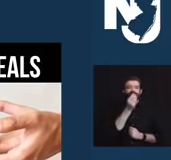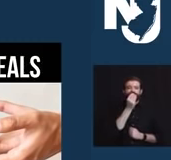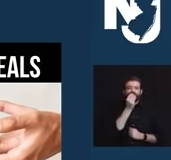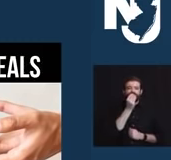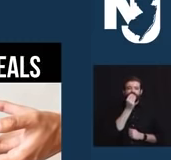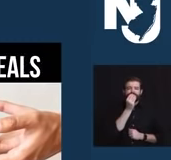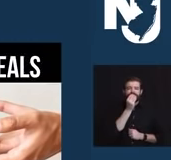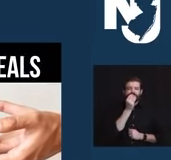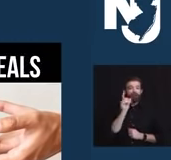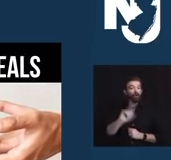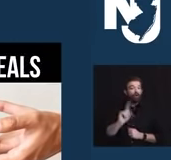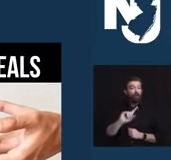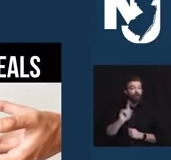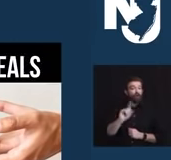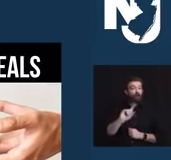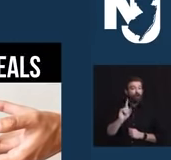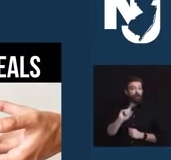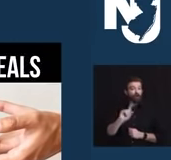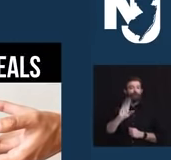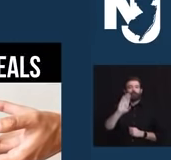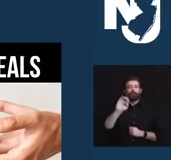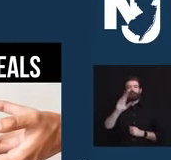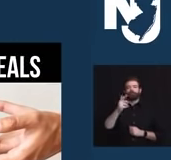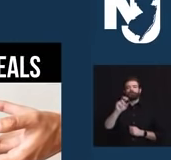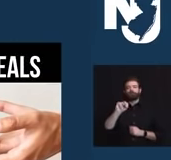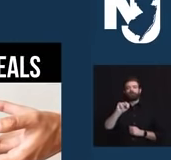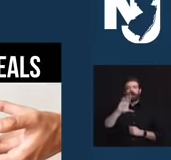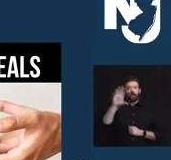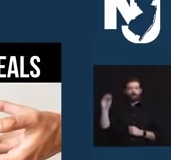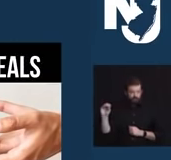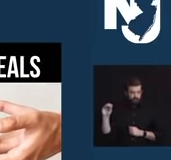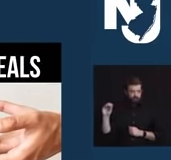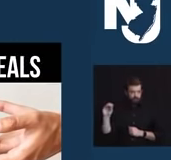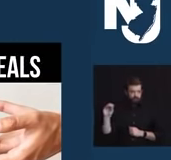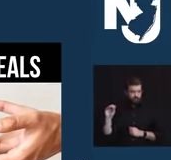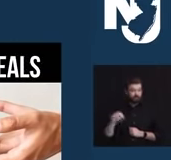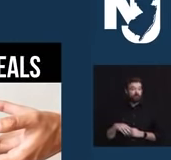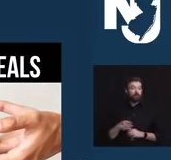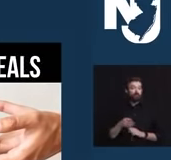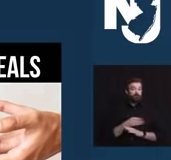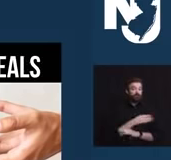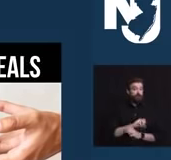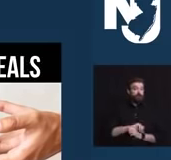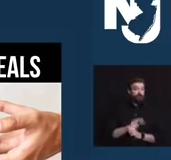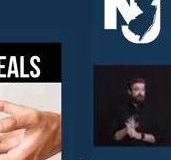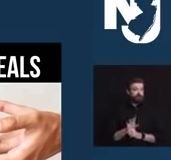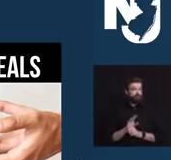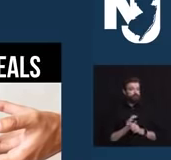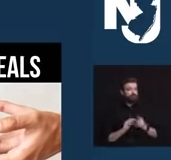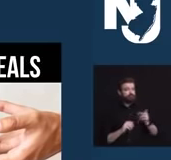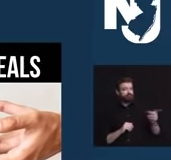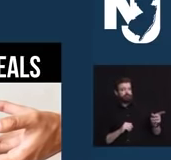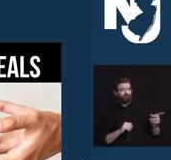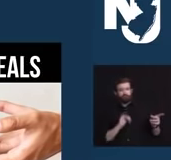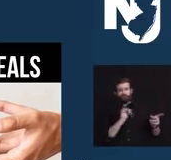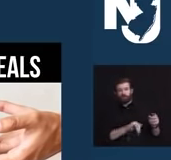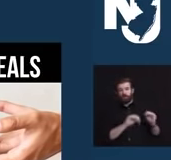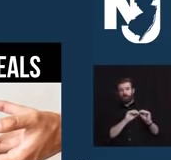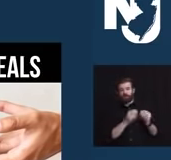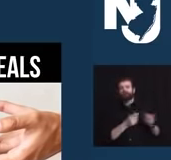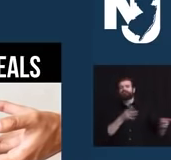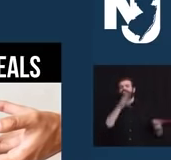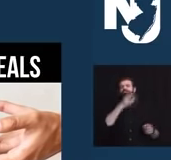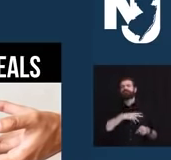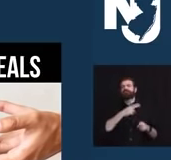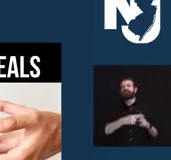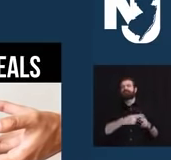Jersey. Prior to the pandemic, through its various programs, Stacy and her team of volunteers were logging